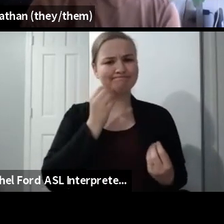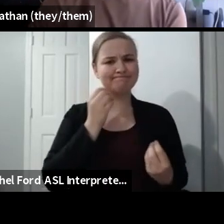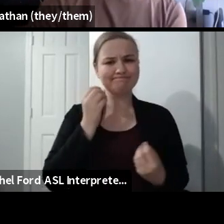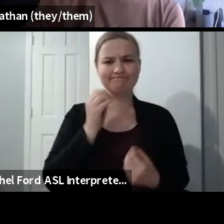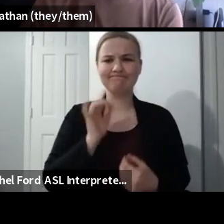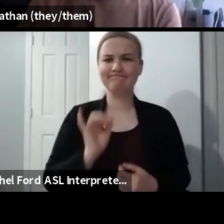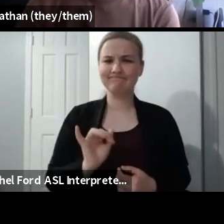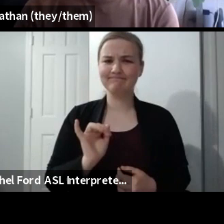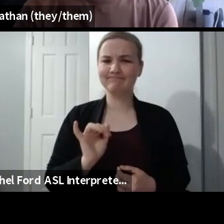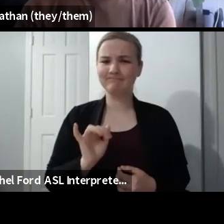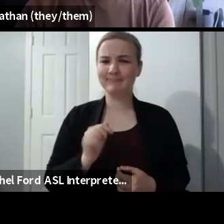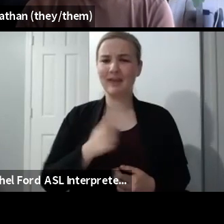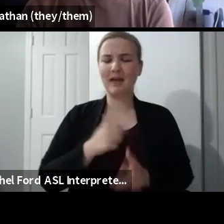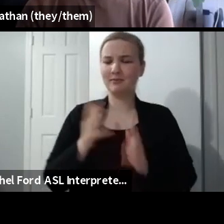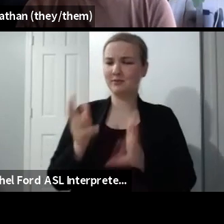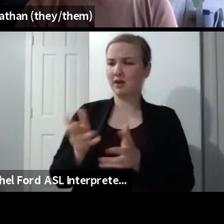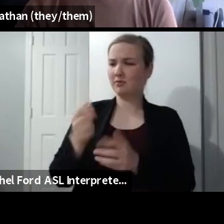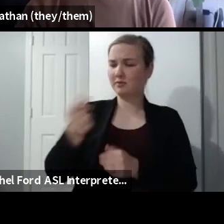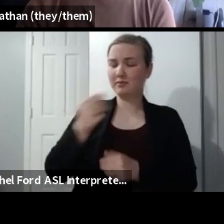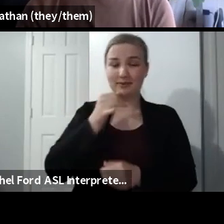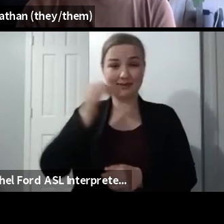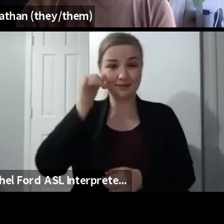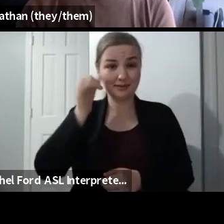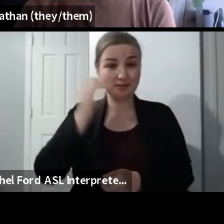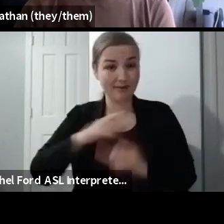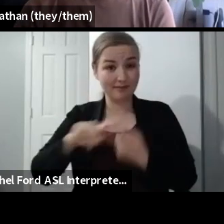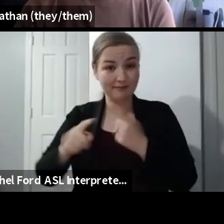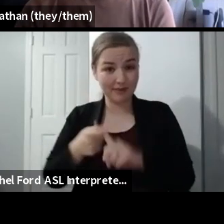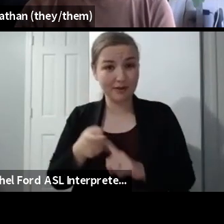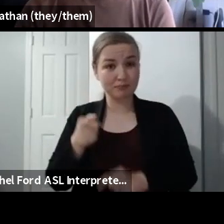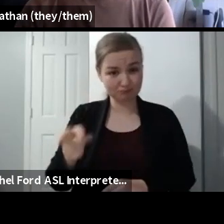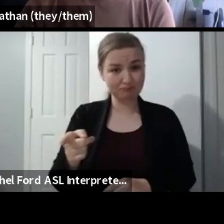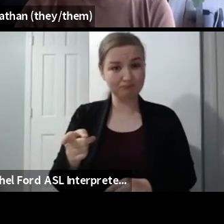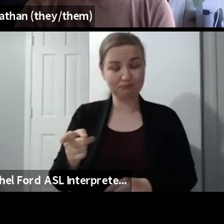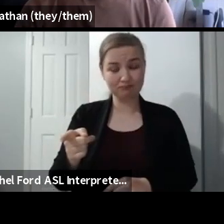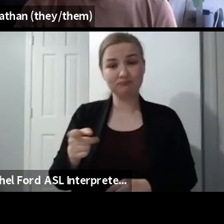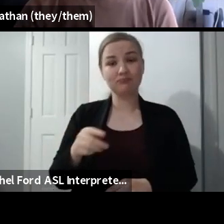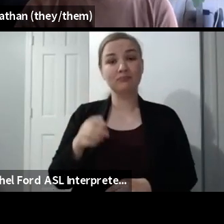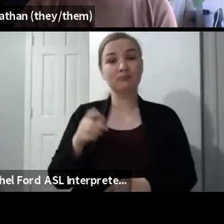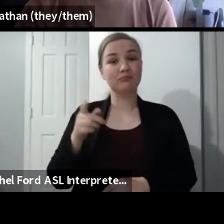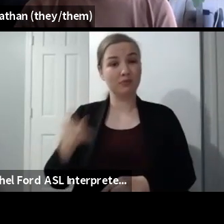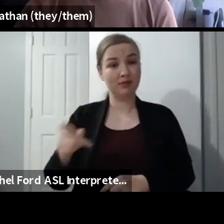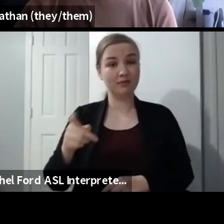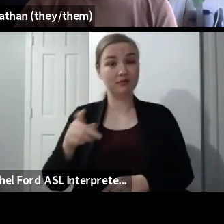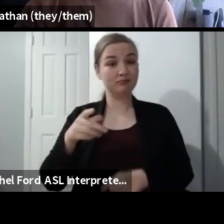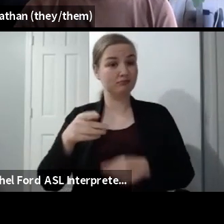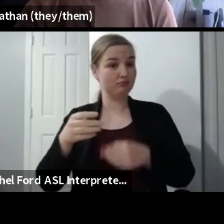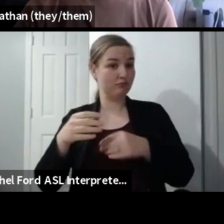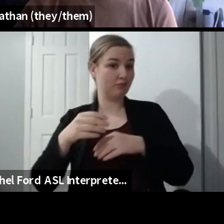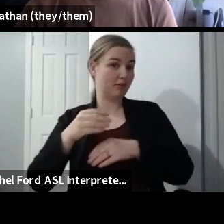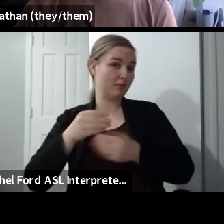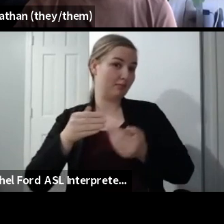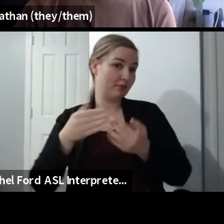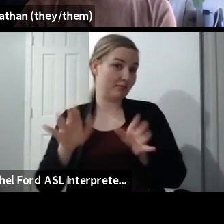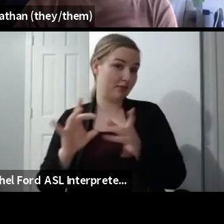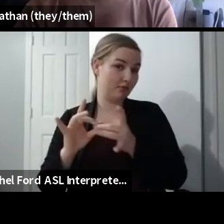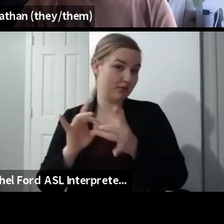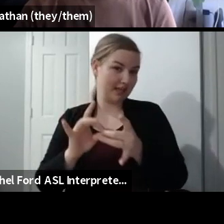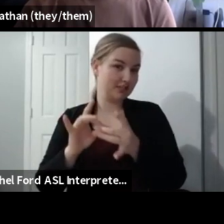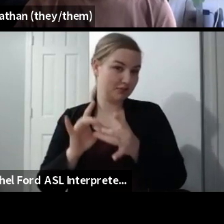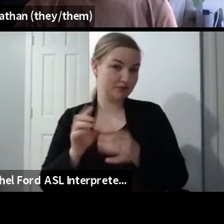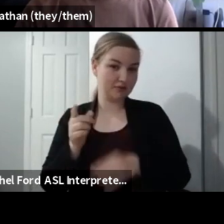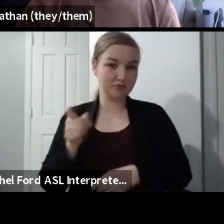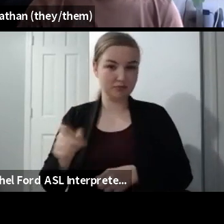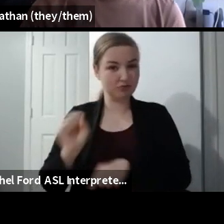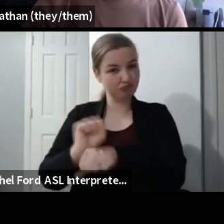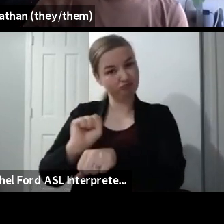I was talking to somebody yesterday, a friend of mine, who was in PR actually, and they're normally living here in New York City. And so they went